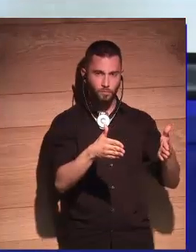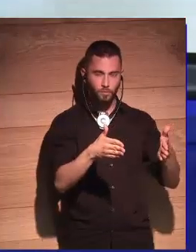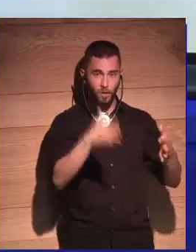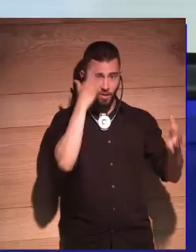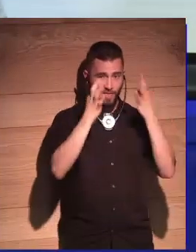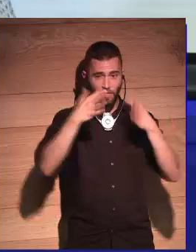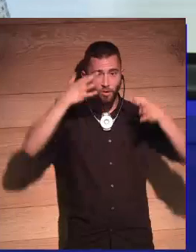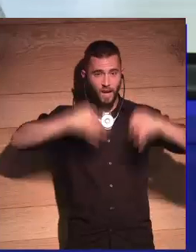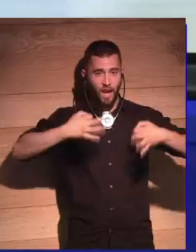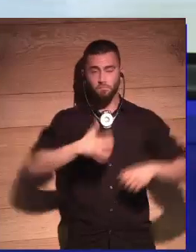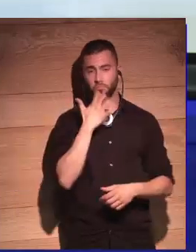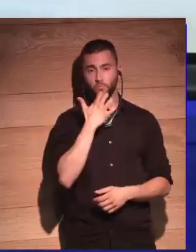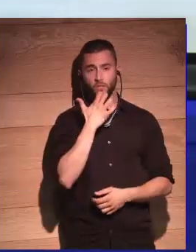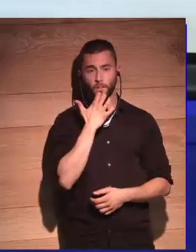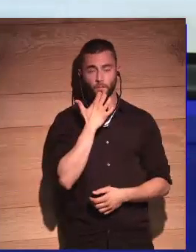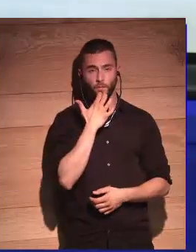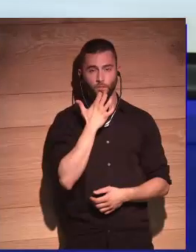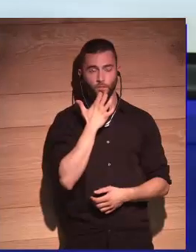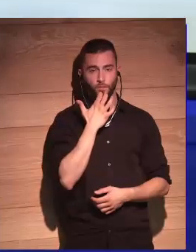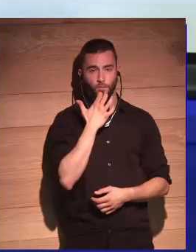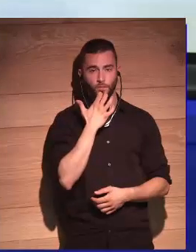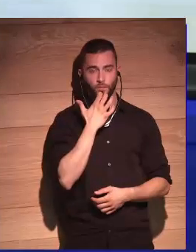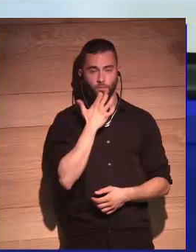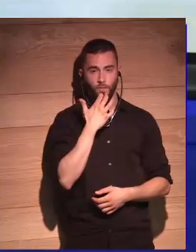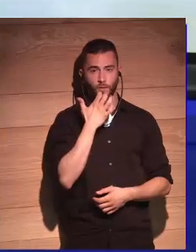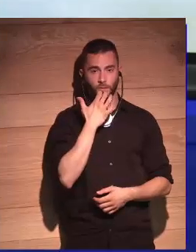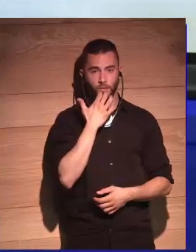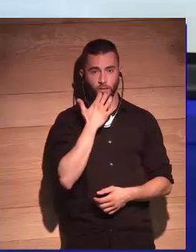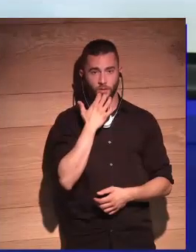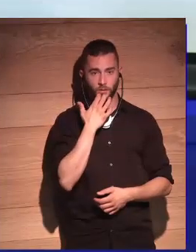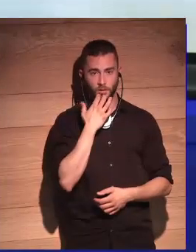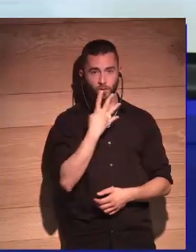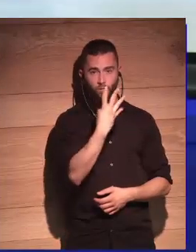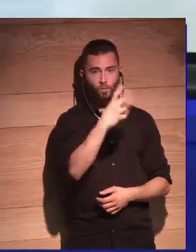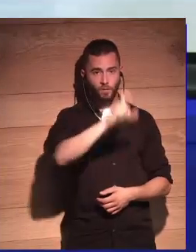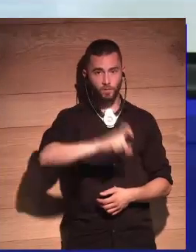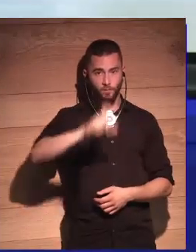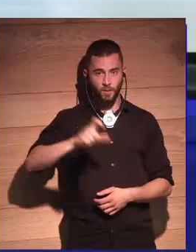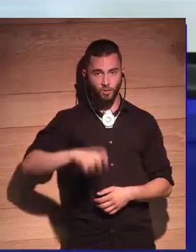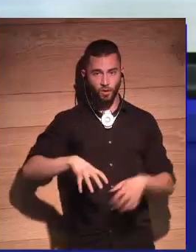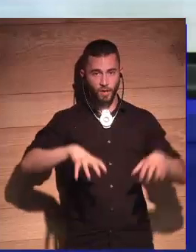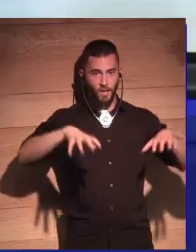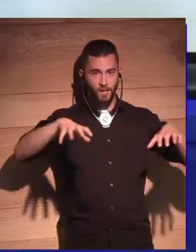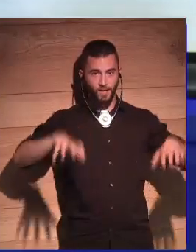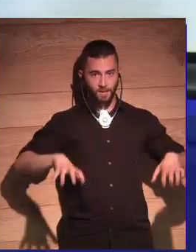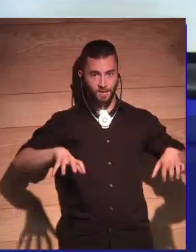example, the fact that 4 people are sat down on your sofa instead of 2, is all being stored